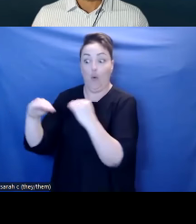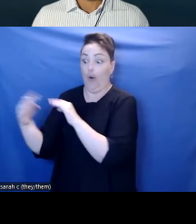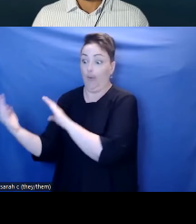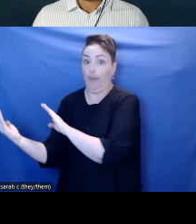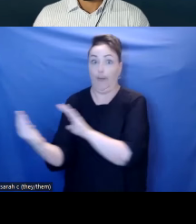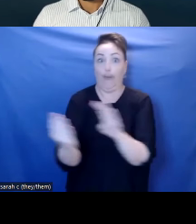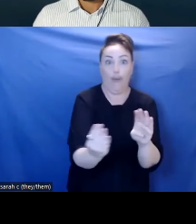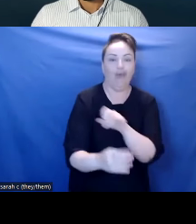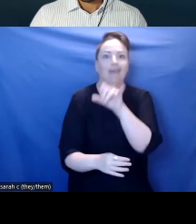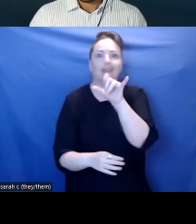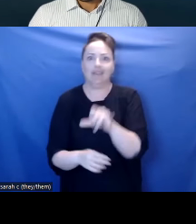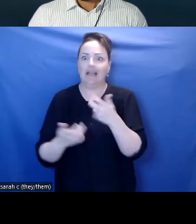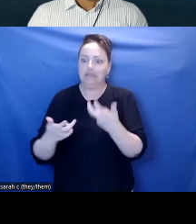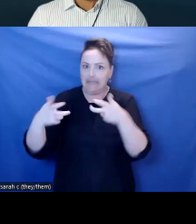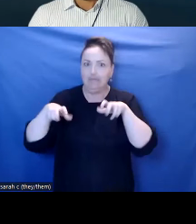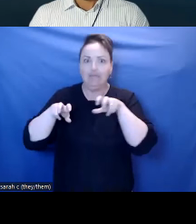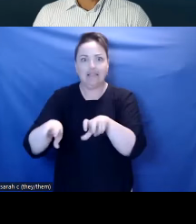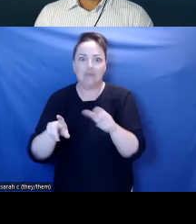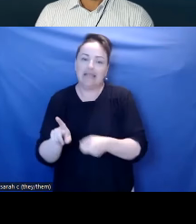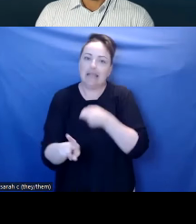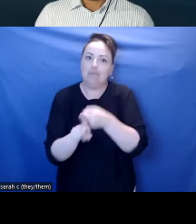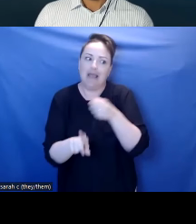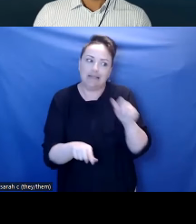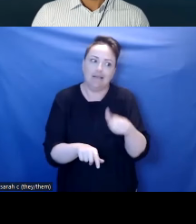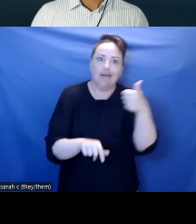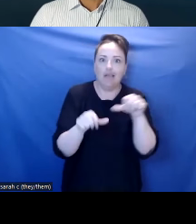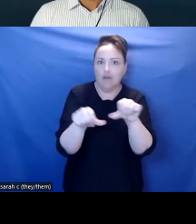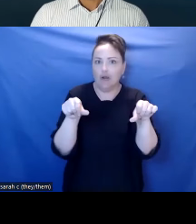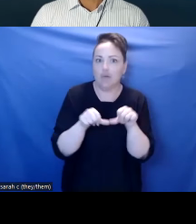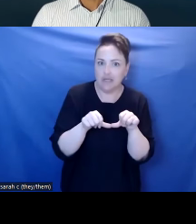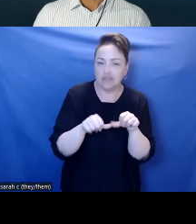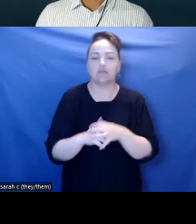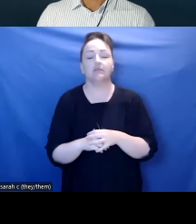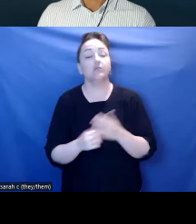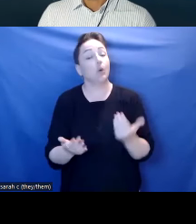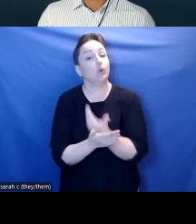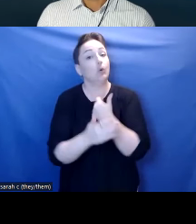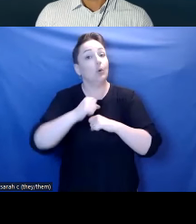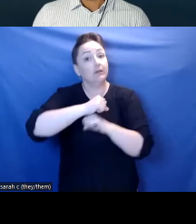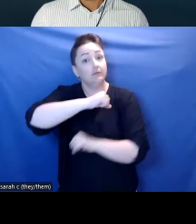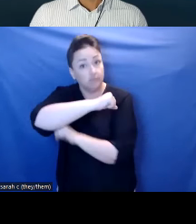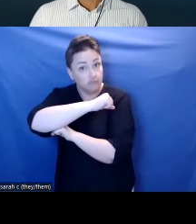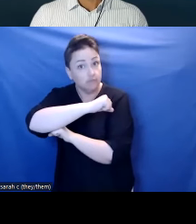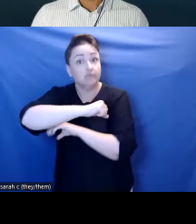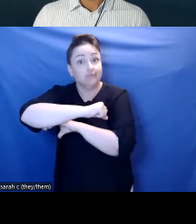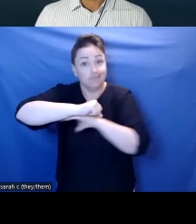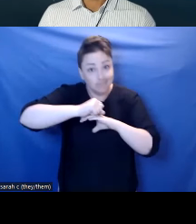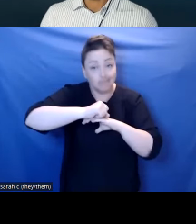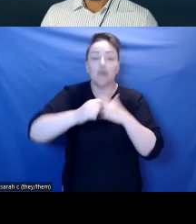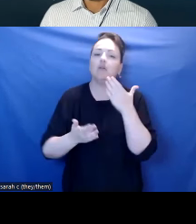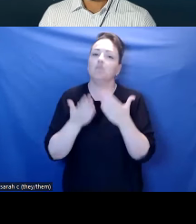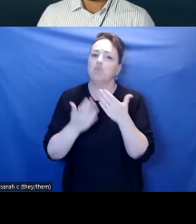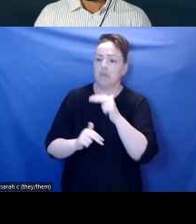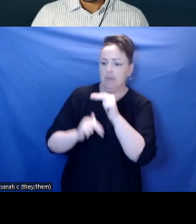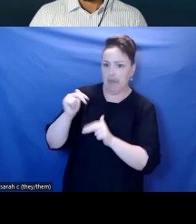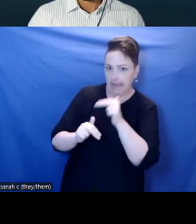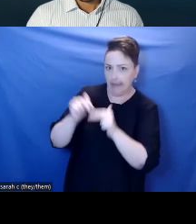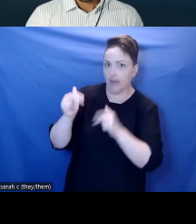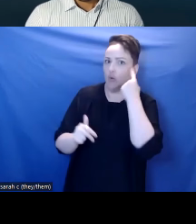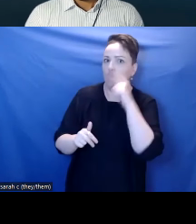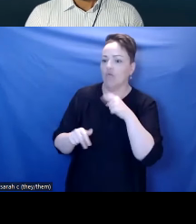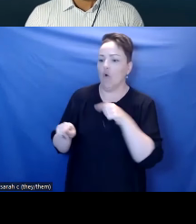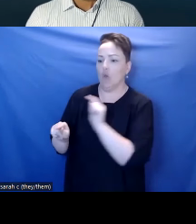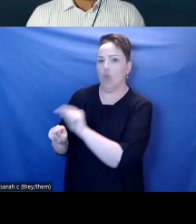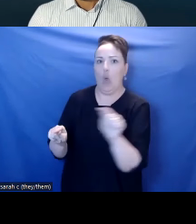other parts of your jurisdiction. So you want to consider if new infrastructure may need to be built for the conversion of these retail and commercial